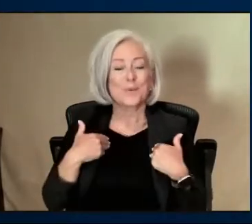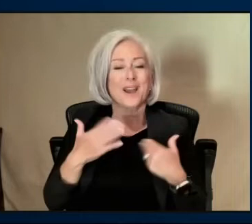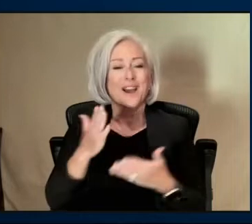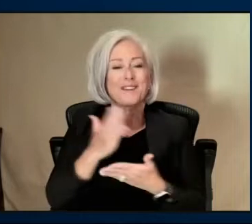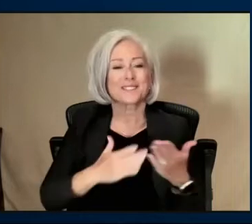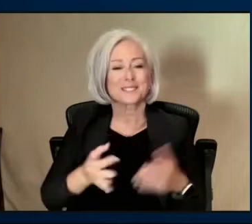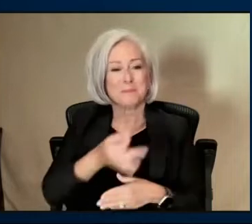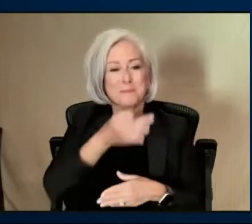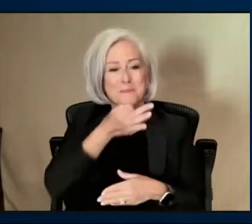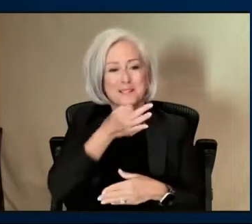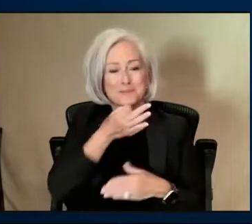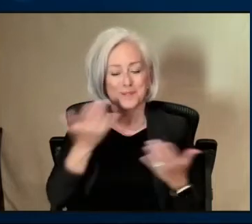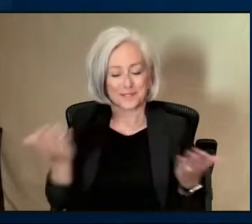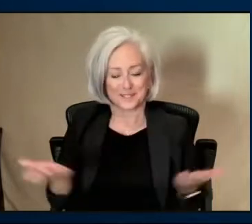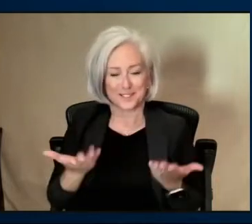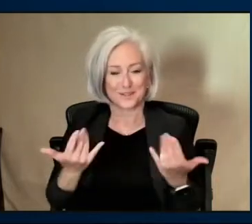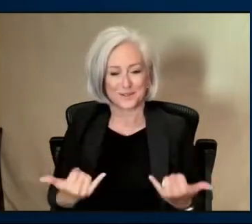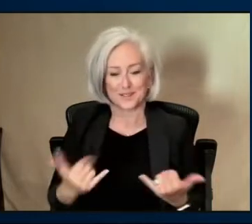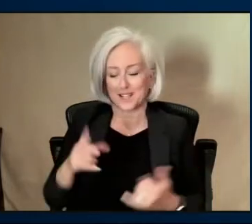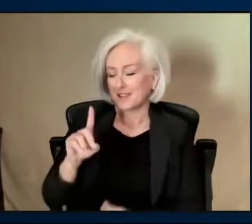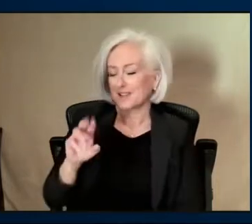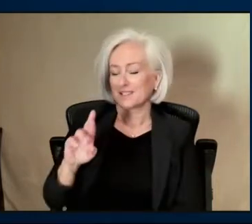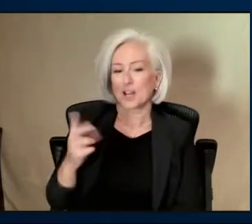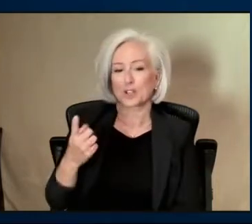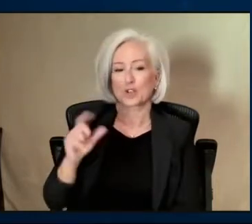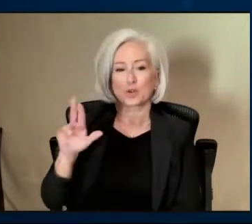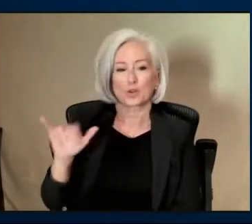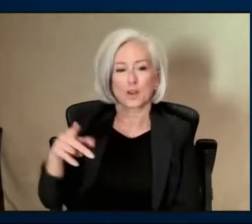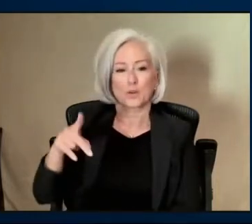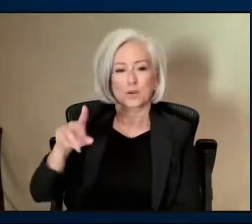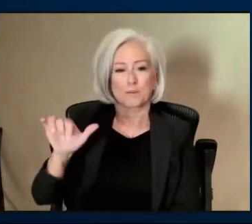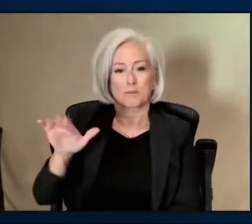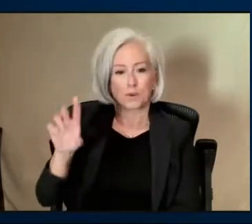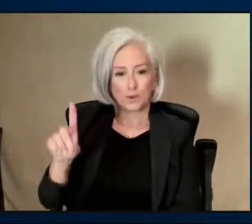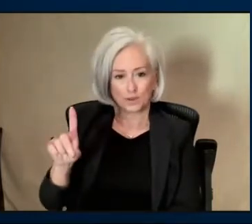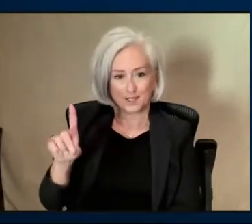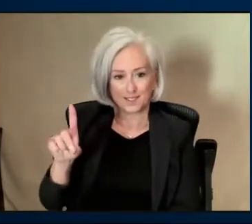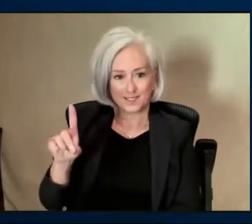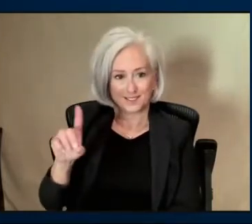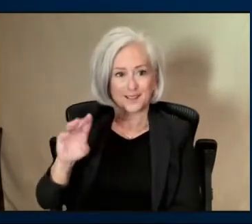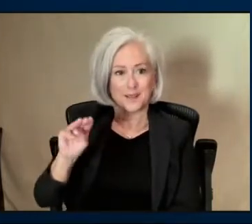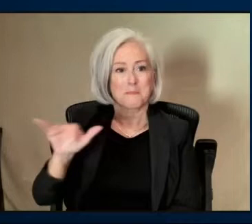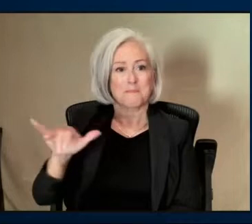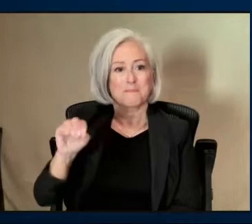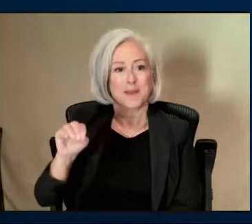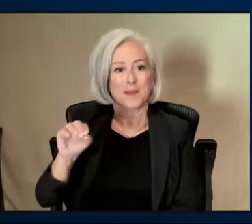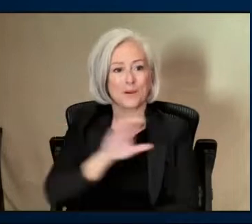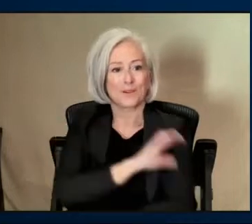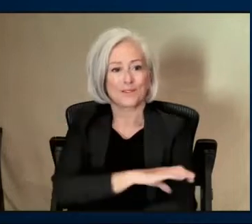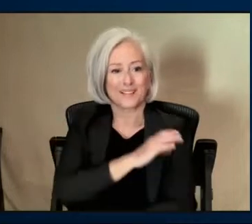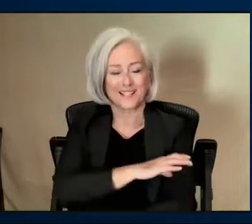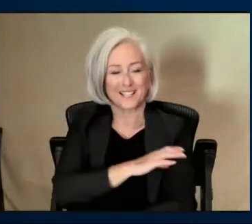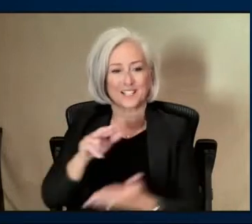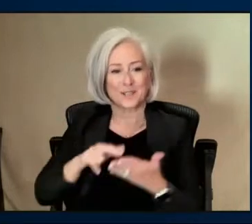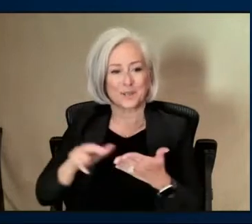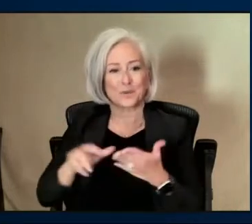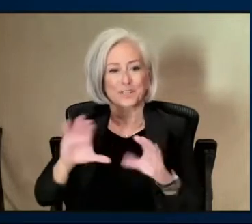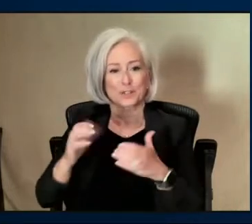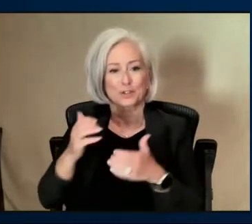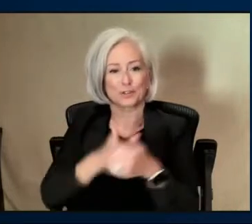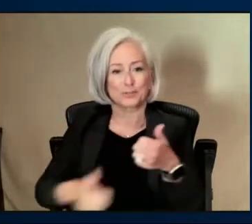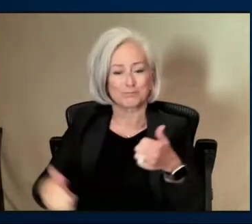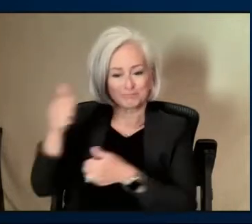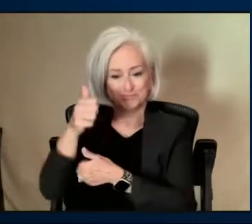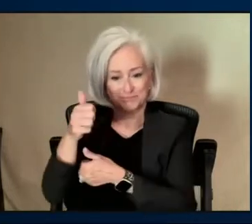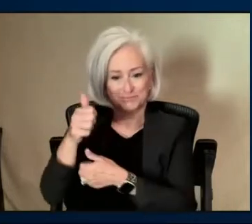includes Dr. Gregory Poland, founder and director of Mayo Clinic's Vaccine Research Group, as well as editor-in-chief for the